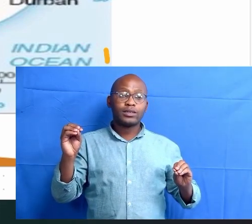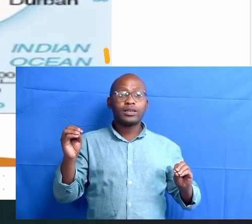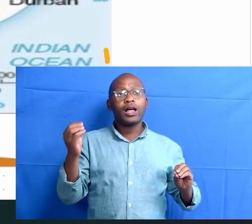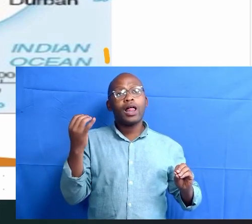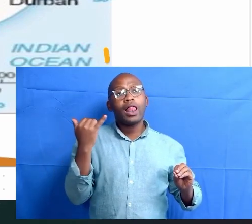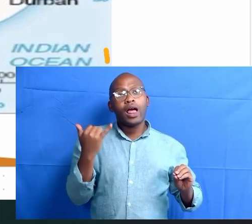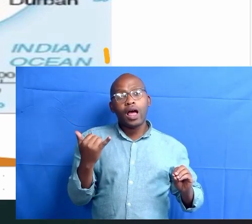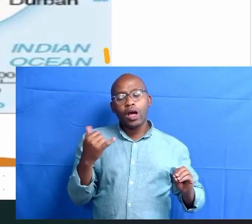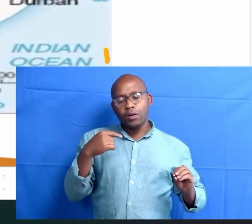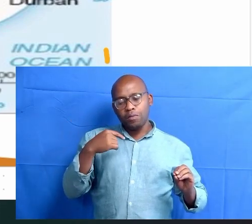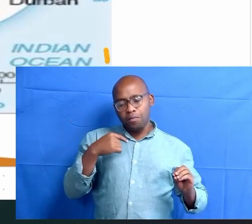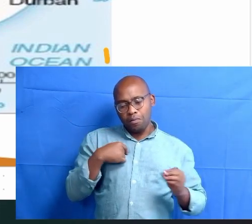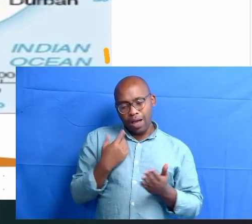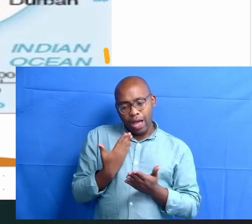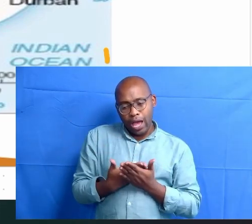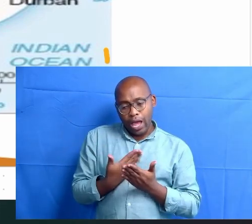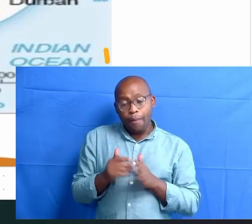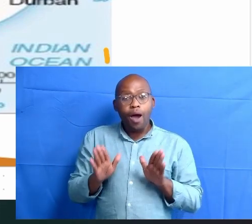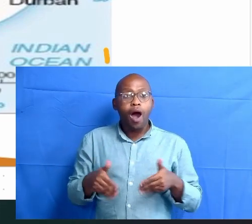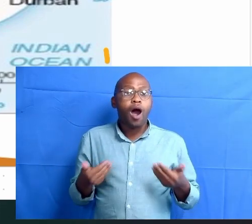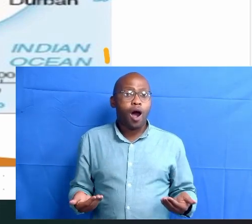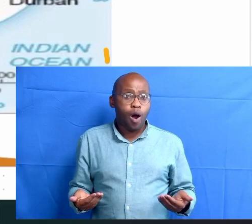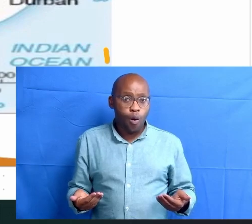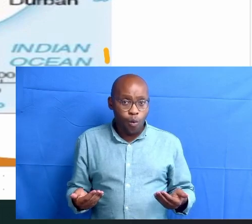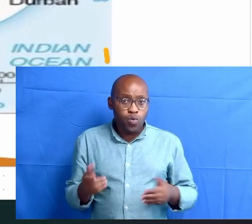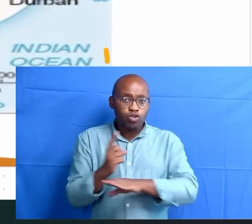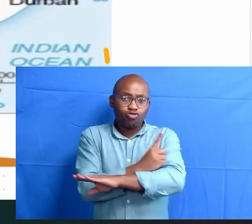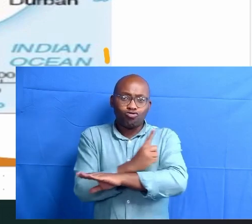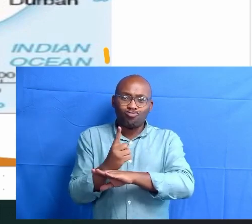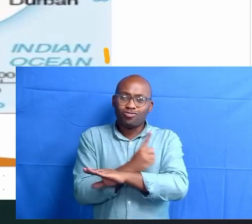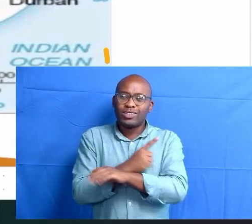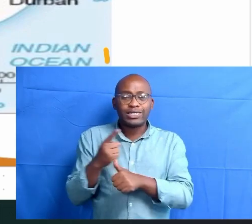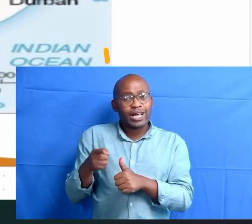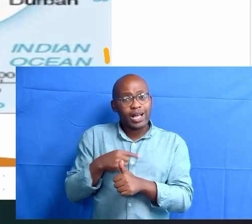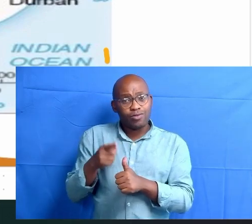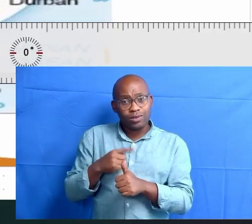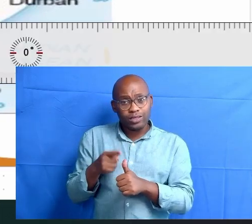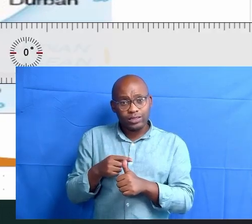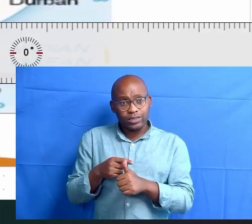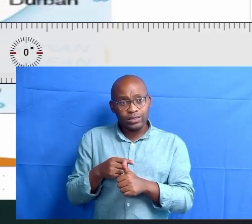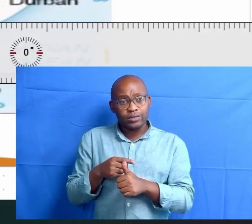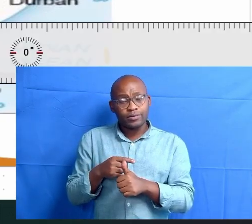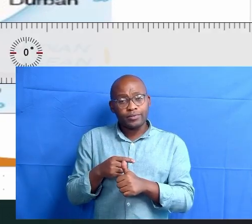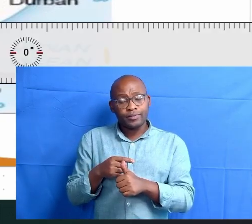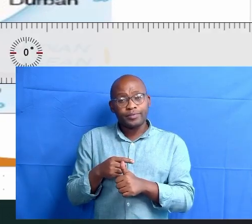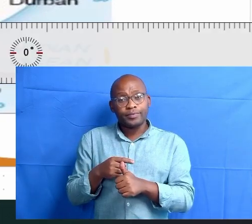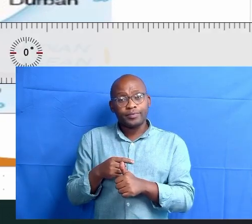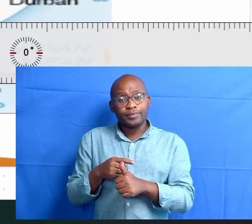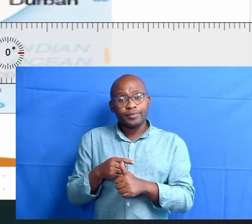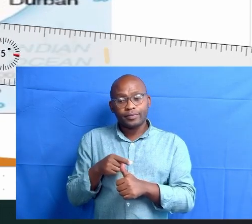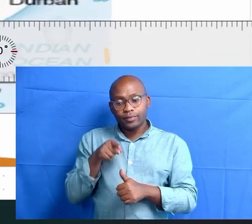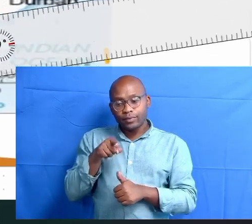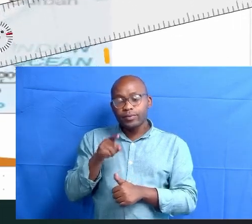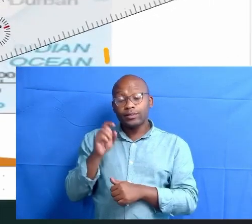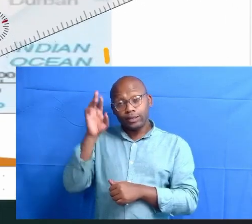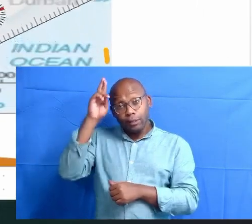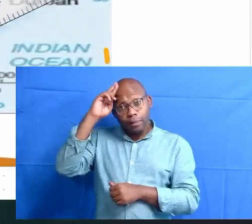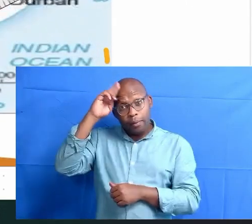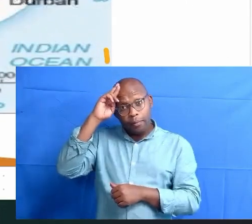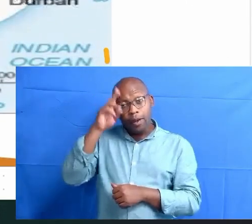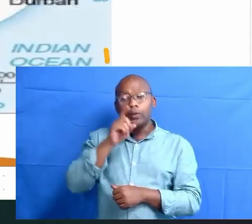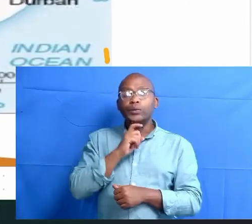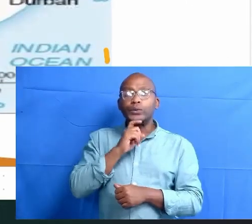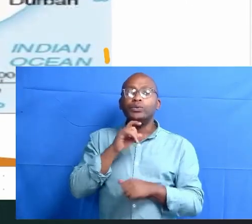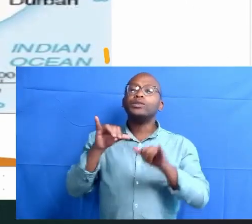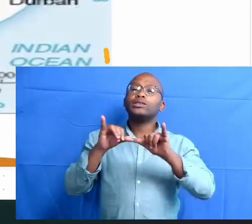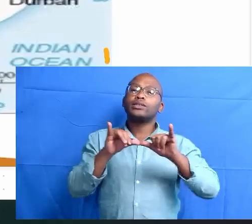going to be able to calculate the distance from Johannesburg to. Now, if you take this scale, remember,